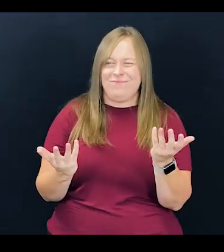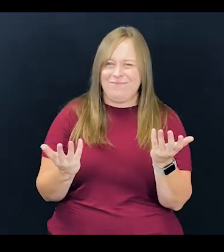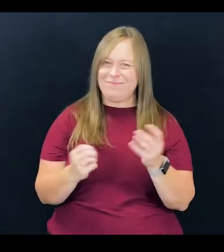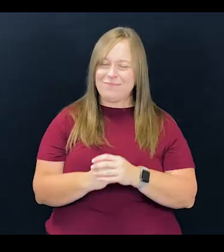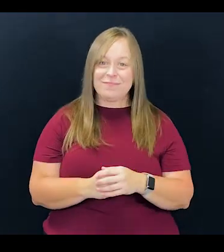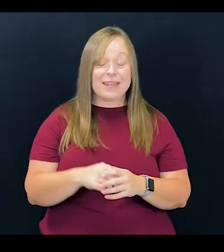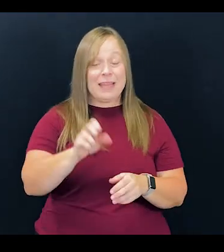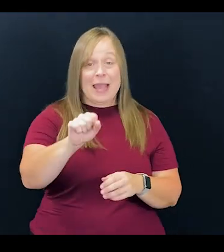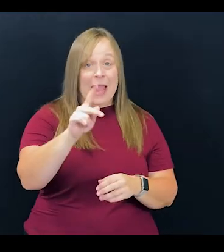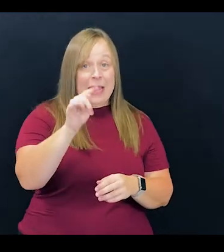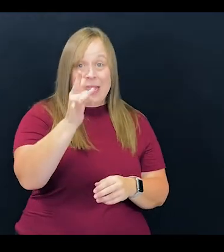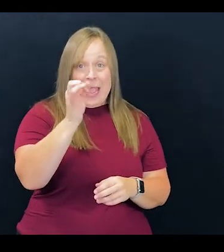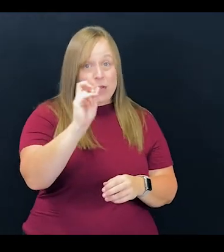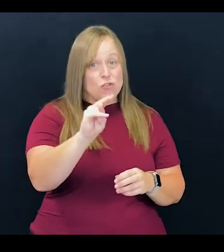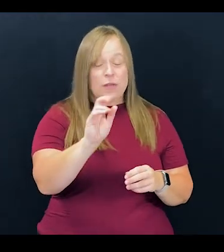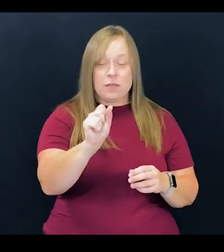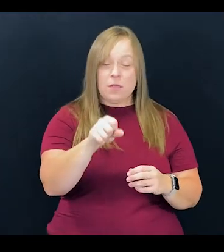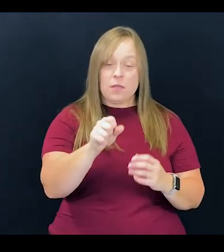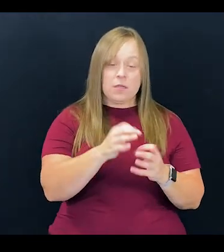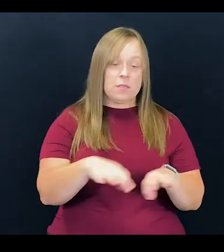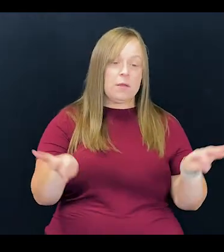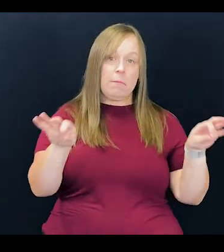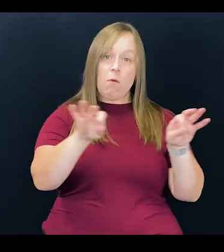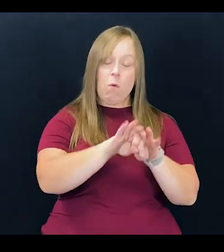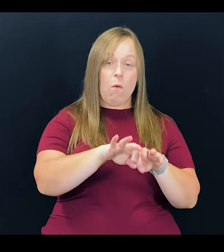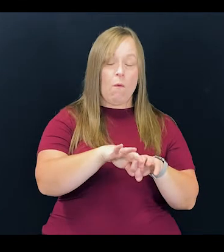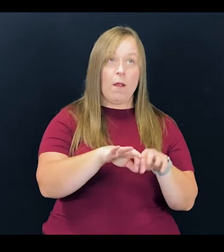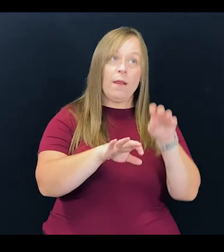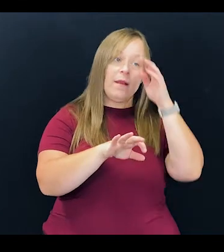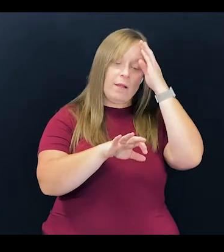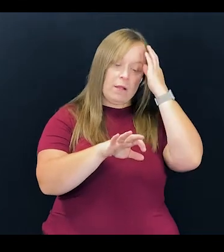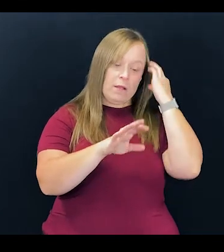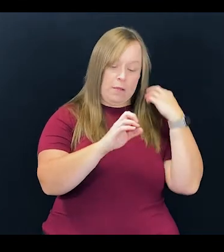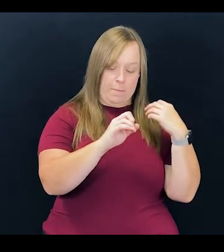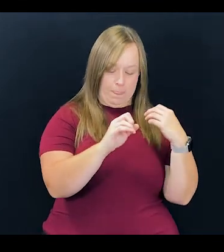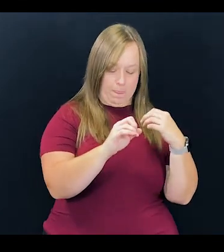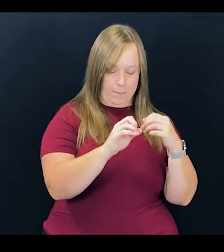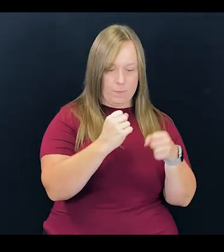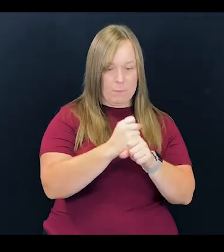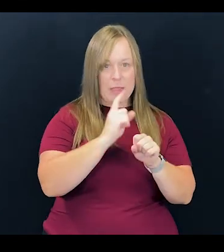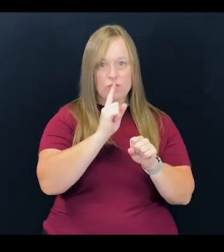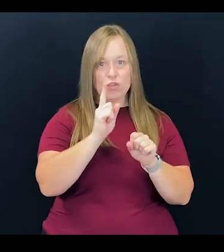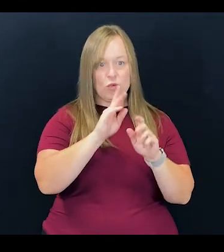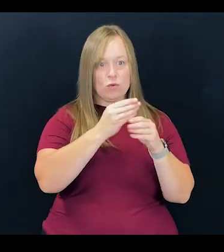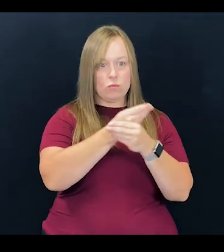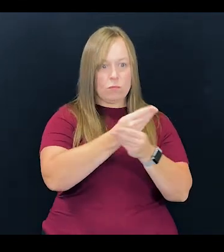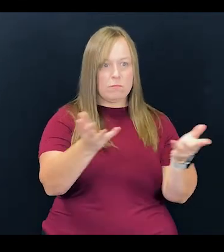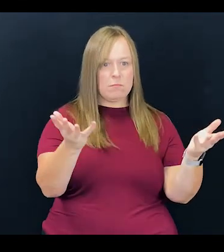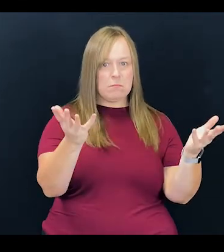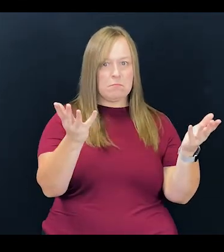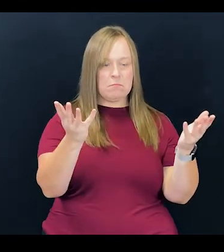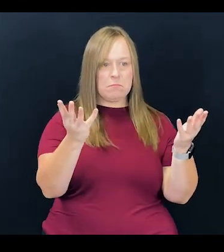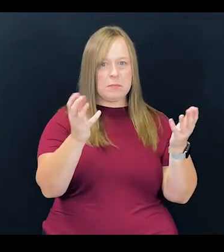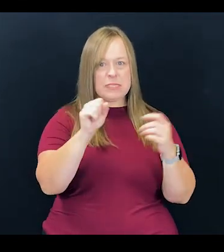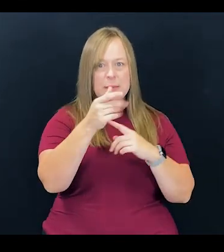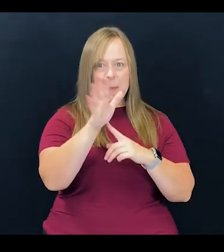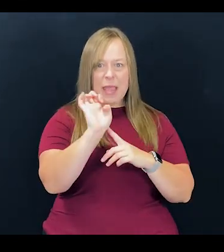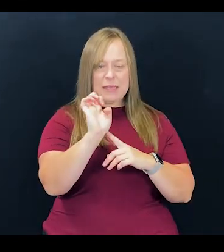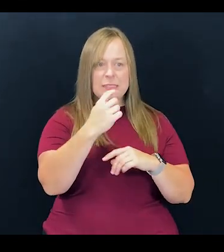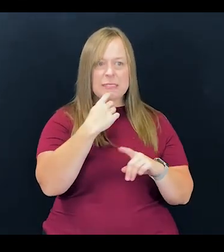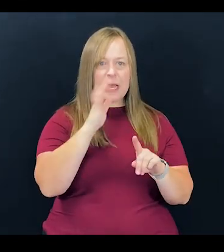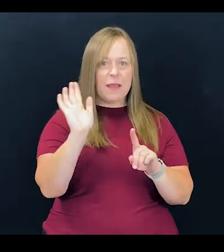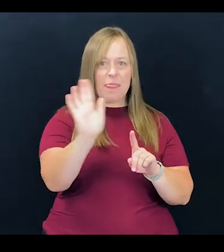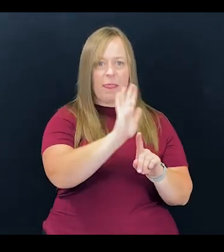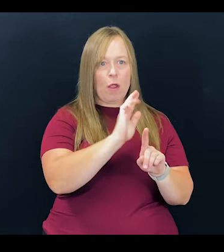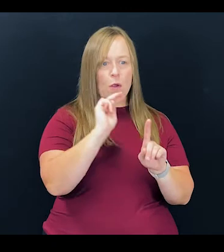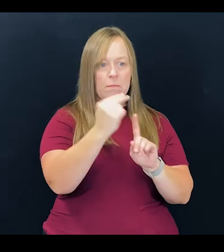is getting. So yeah, Catherine, it is important, I think, to make sure that we give everybody,